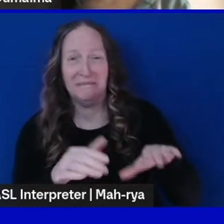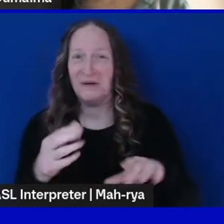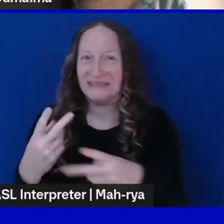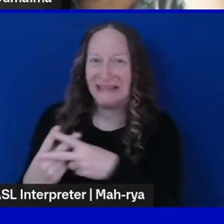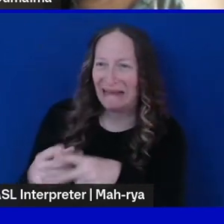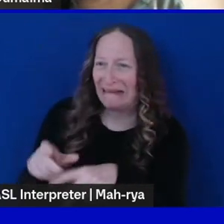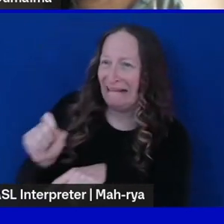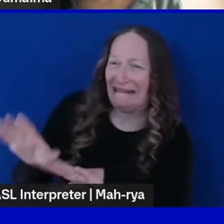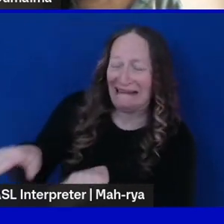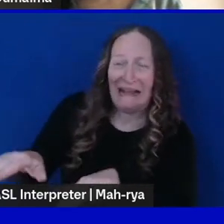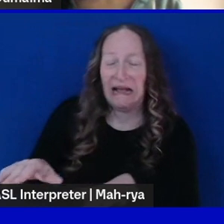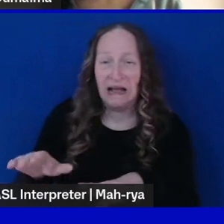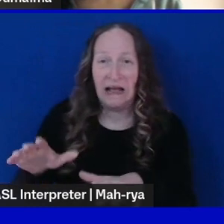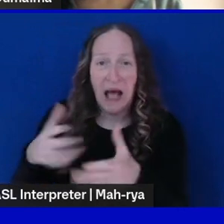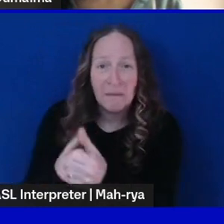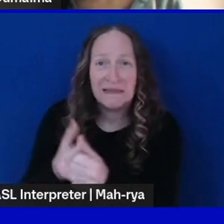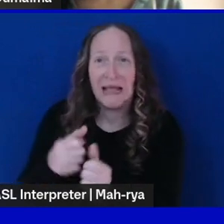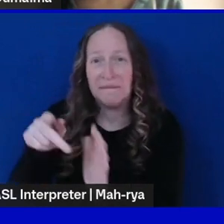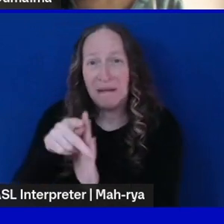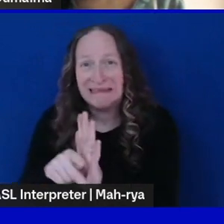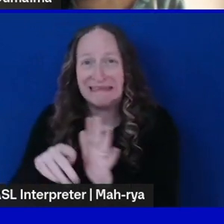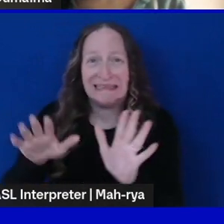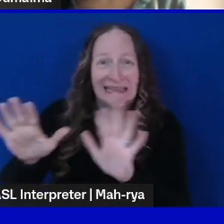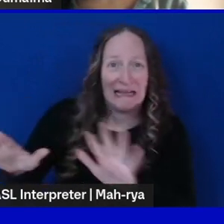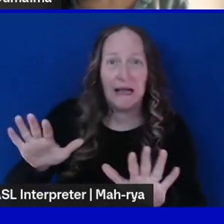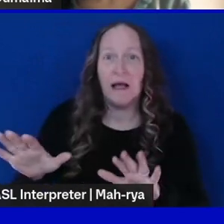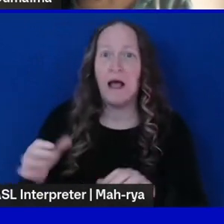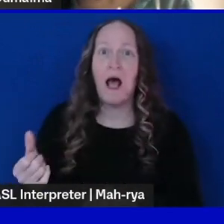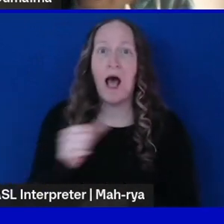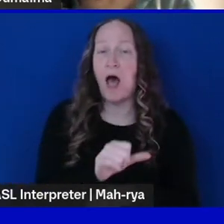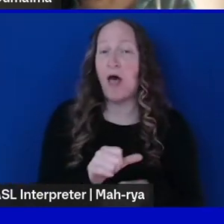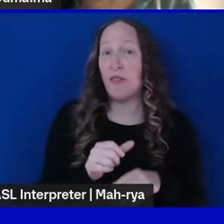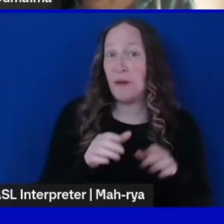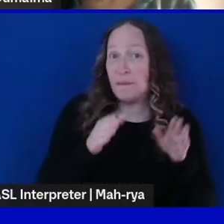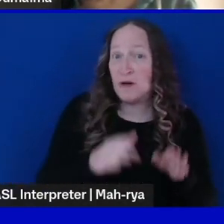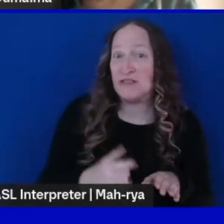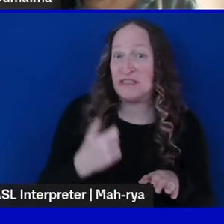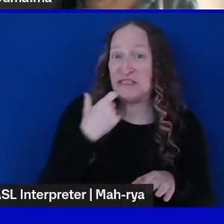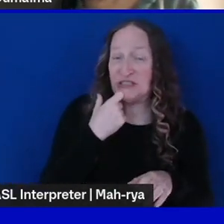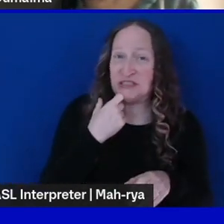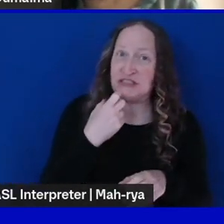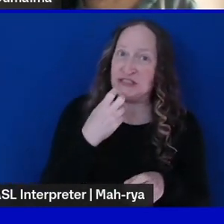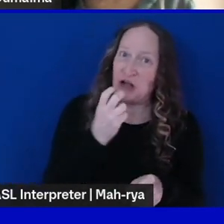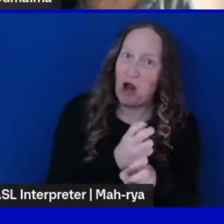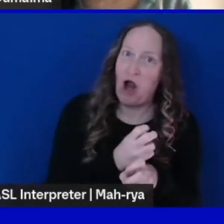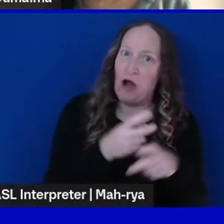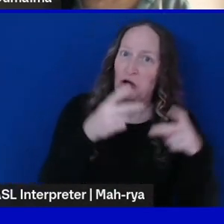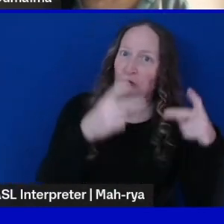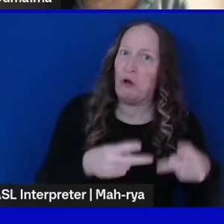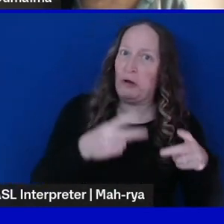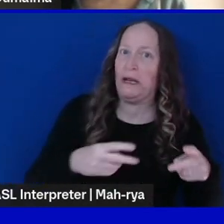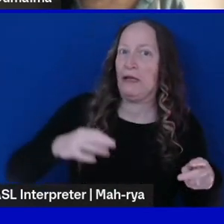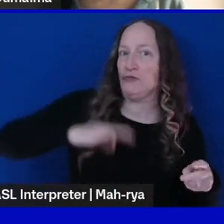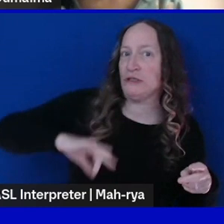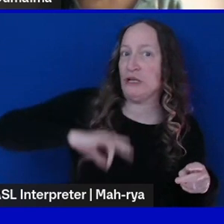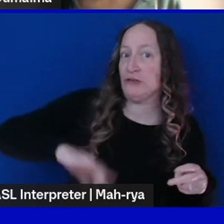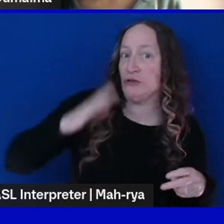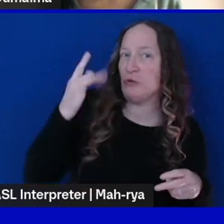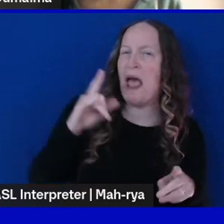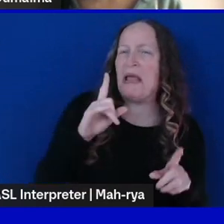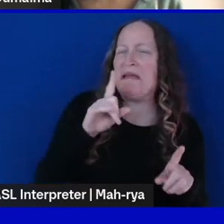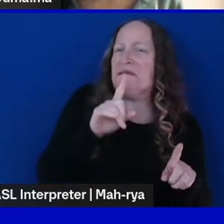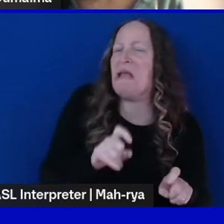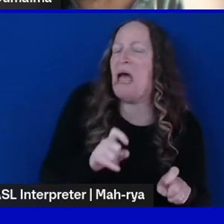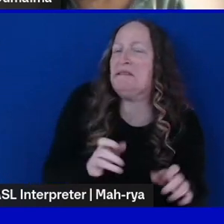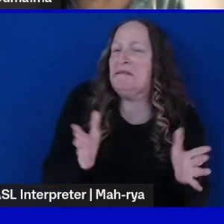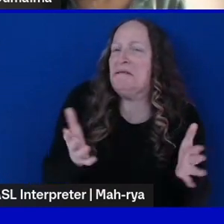Vault policies. Meanwhile, someone else is just hard coding credentials because it's just for testing. This sounds